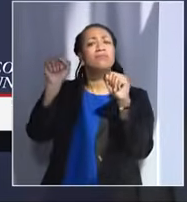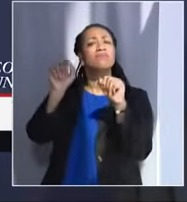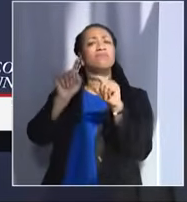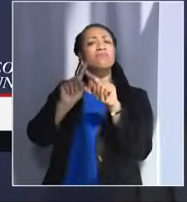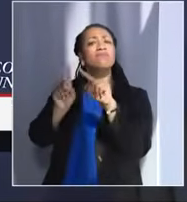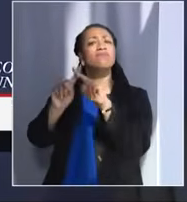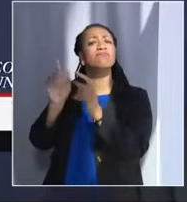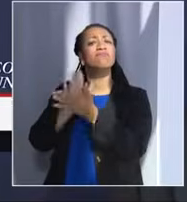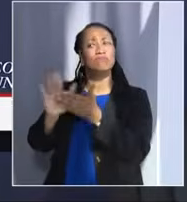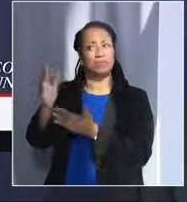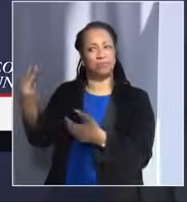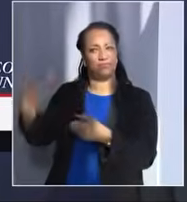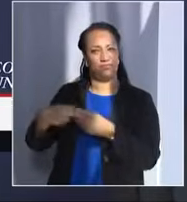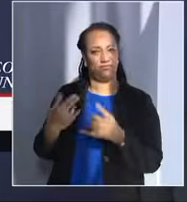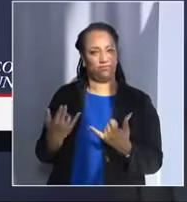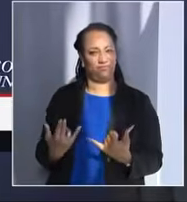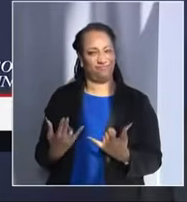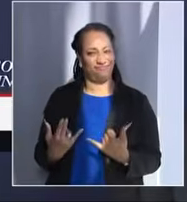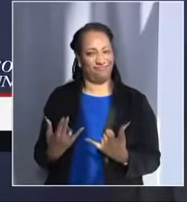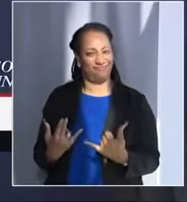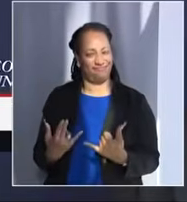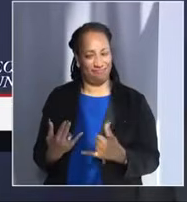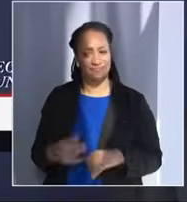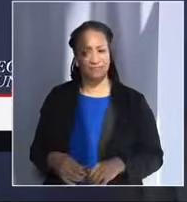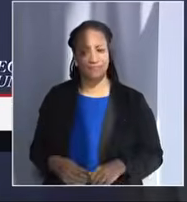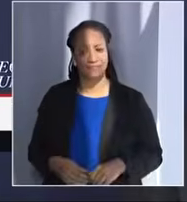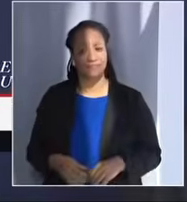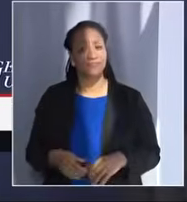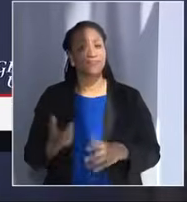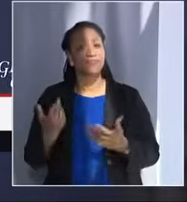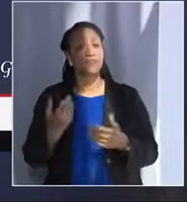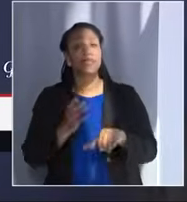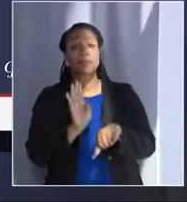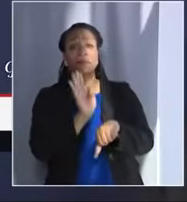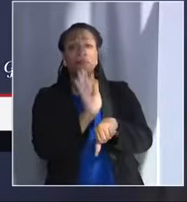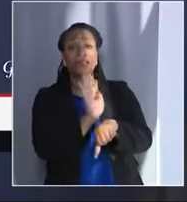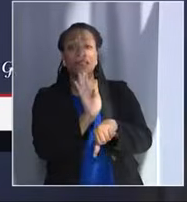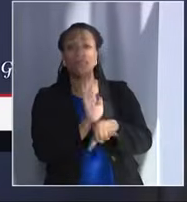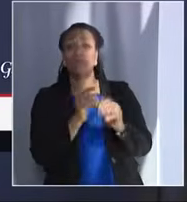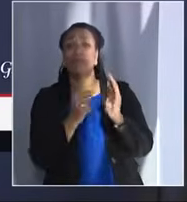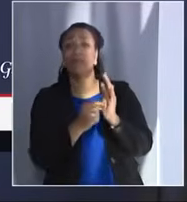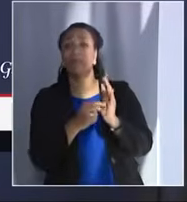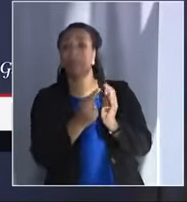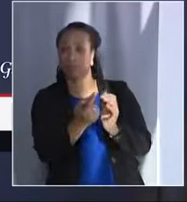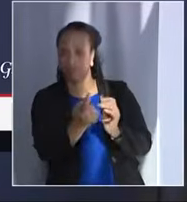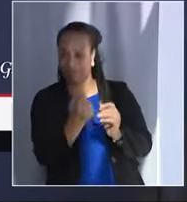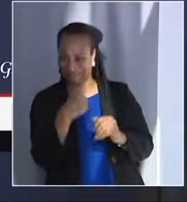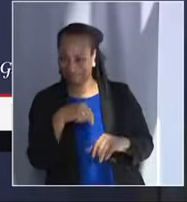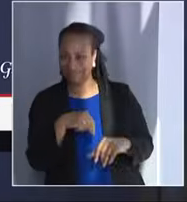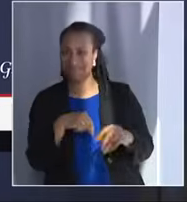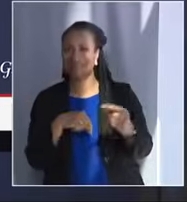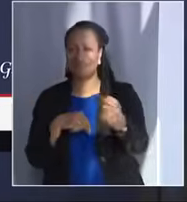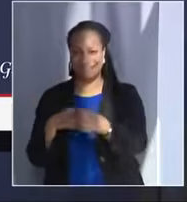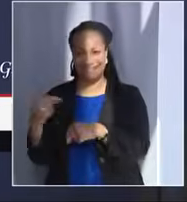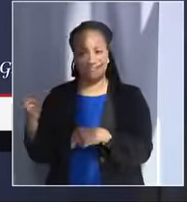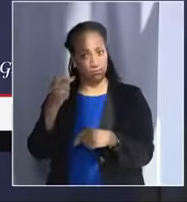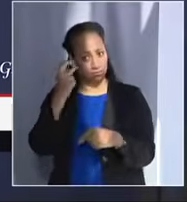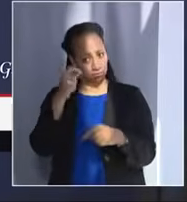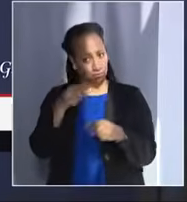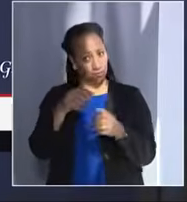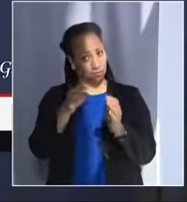Crossing, including Love Mikado, and our friends from the Community for Creative Nonviolence. And finally, I'd like to welcome Ed